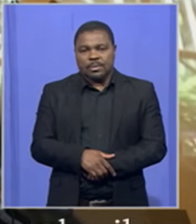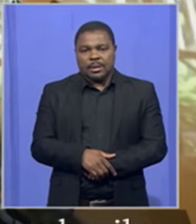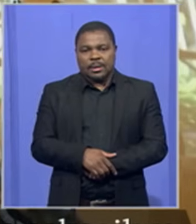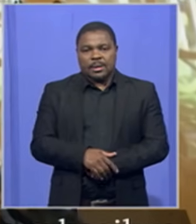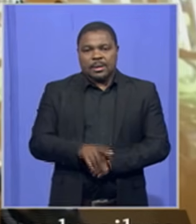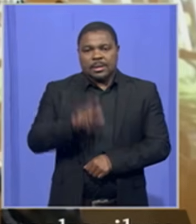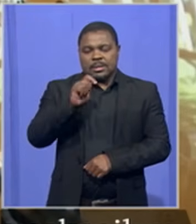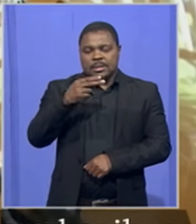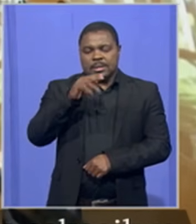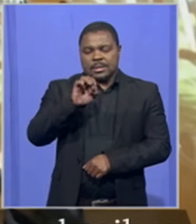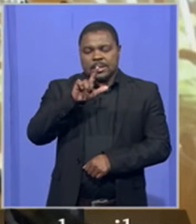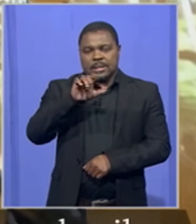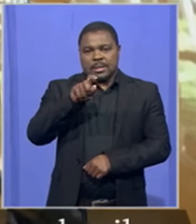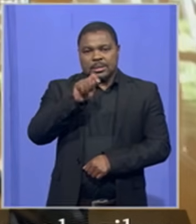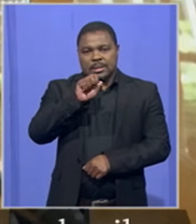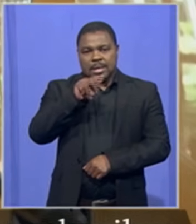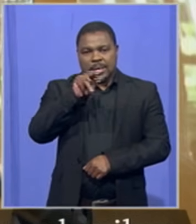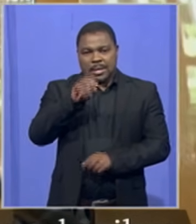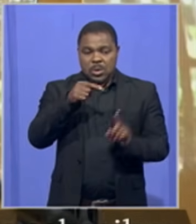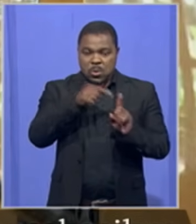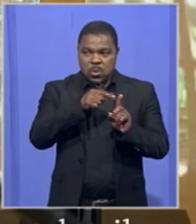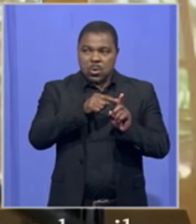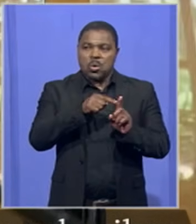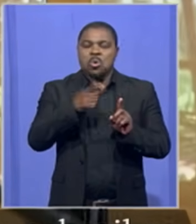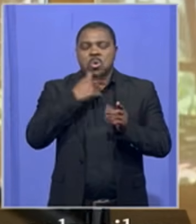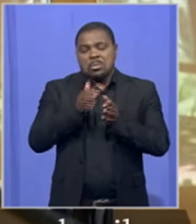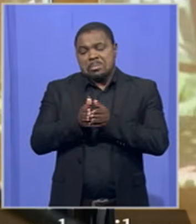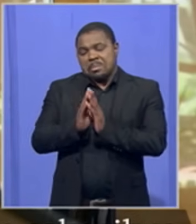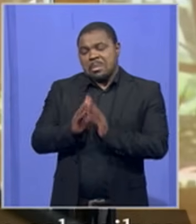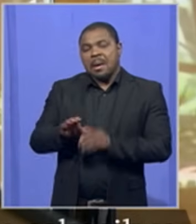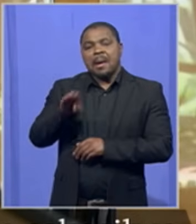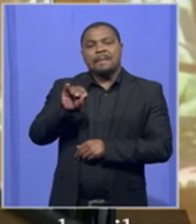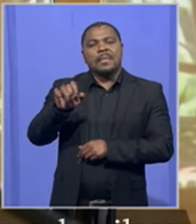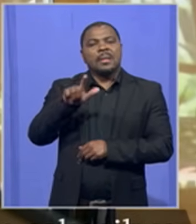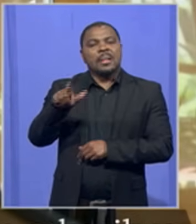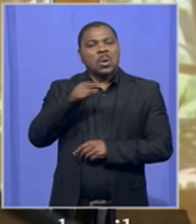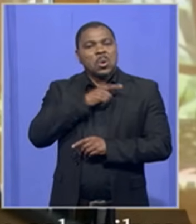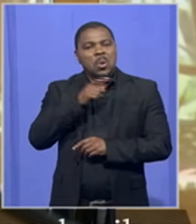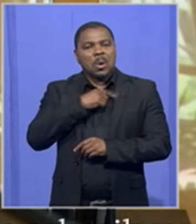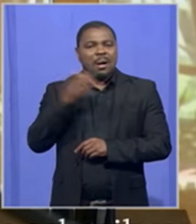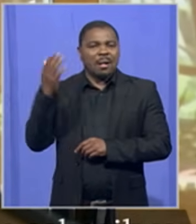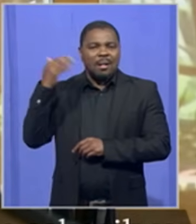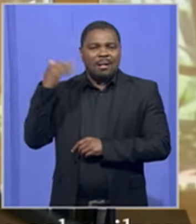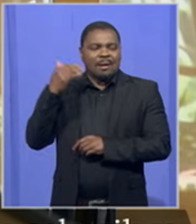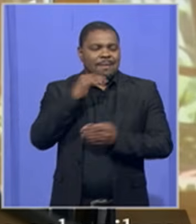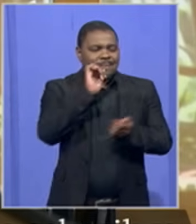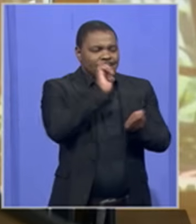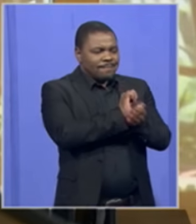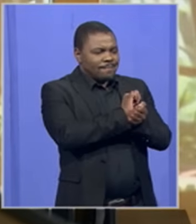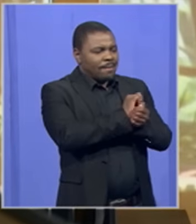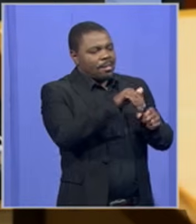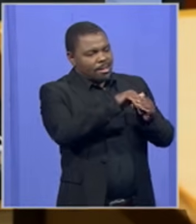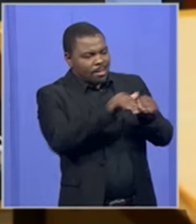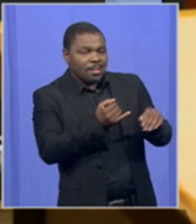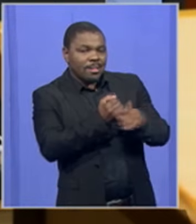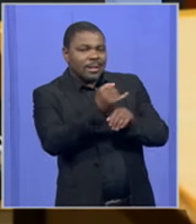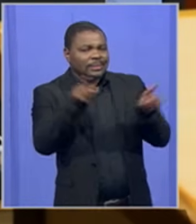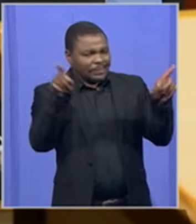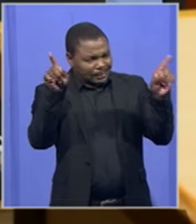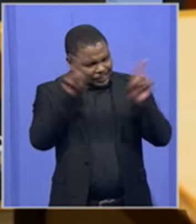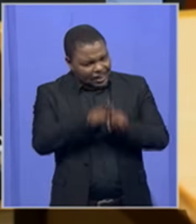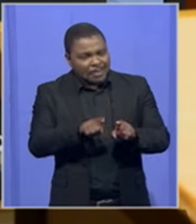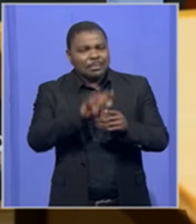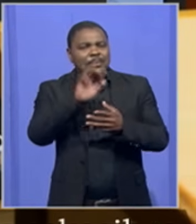Thabo Theletsane o simolola kopo ya gagwe ya beili o golotswe ka parole morago ga katlholo ya nako e fetileng mo tsietsong e tshwanang ebile